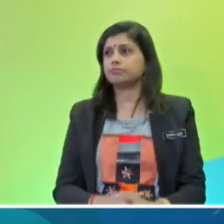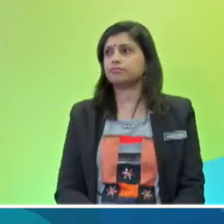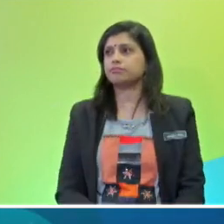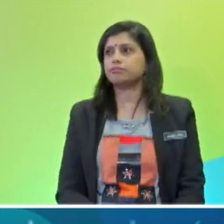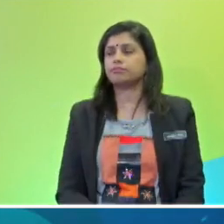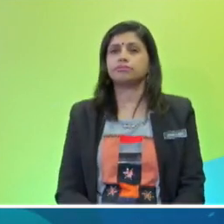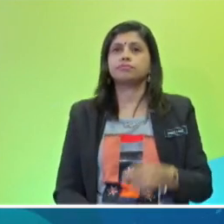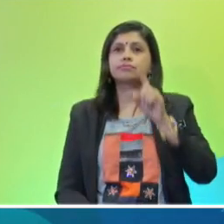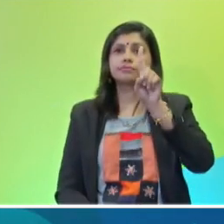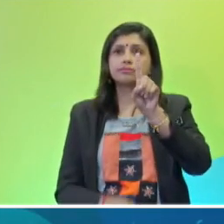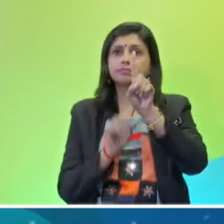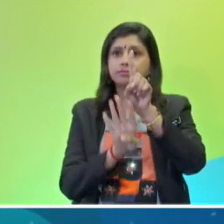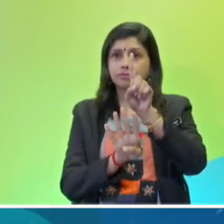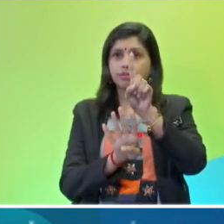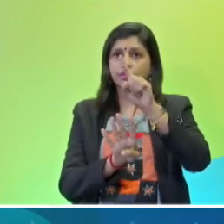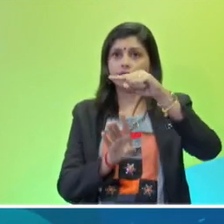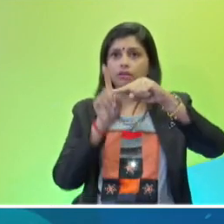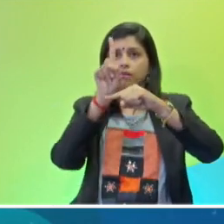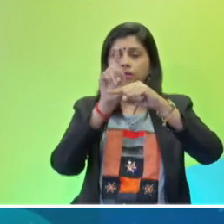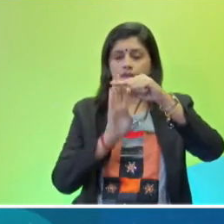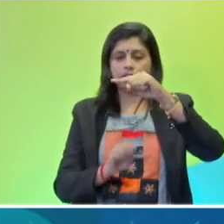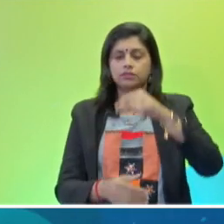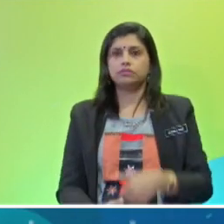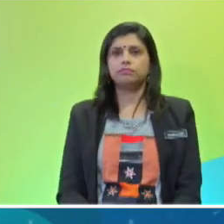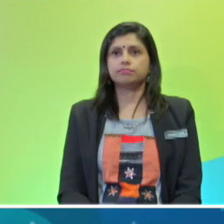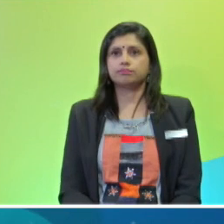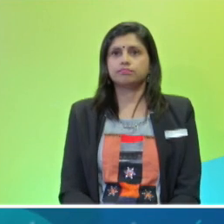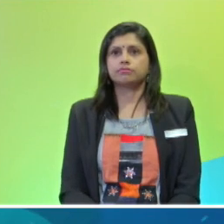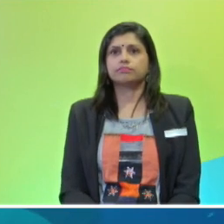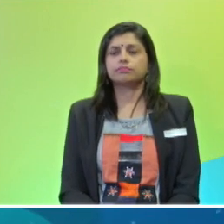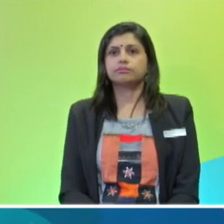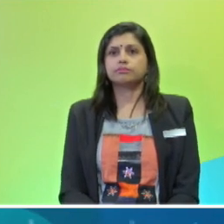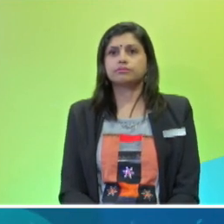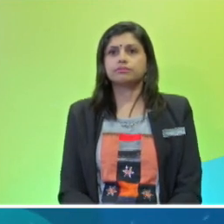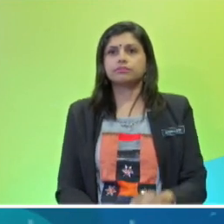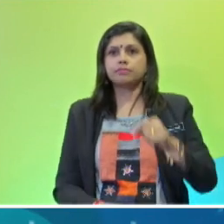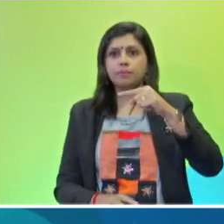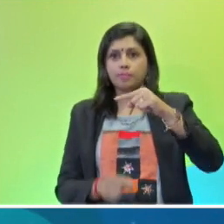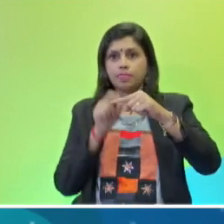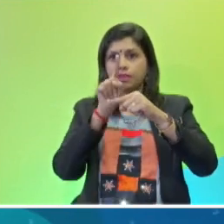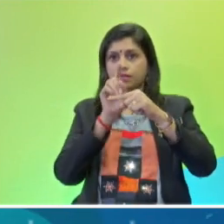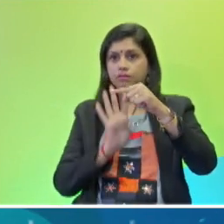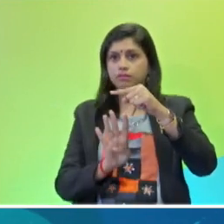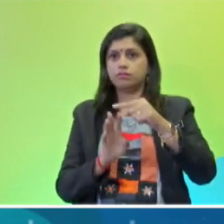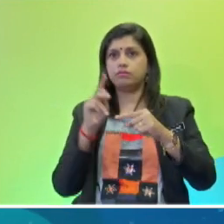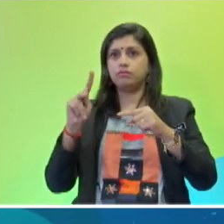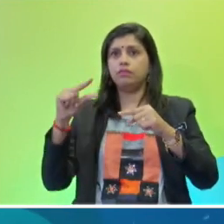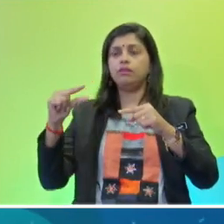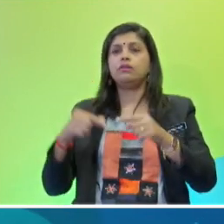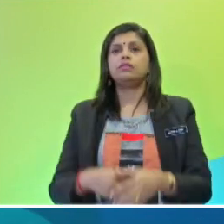3/4 divide by a quarter kilograms. Let me just put a kg over there. Okay, and now we're going to use the method